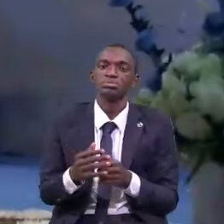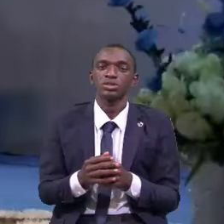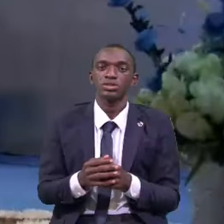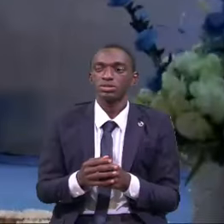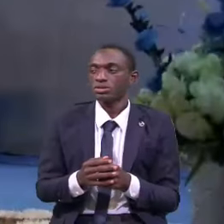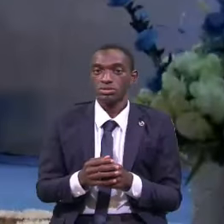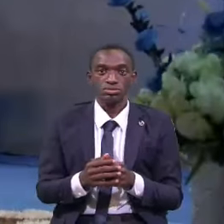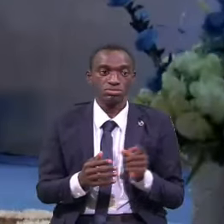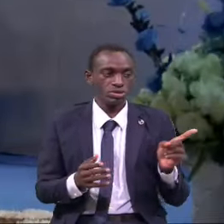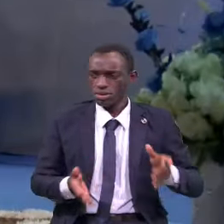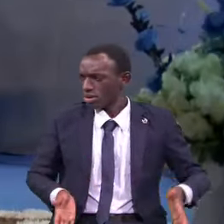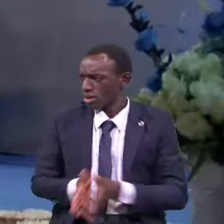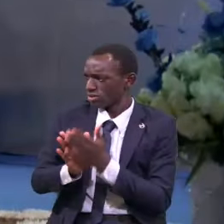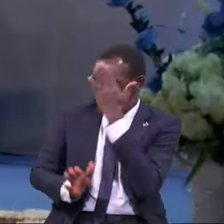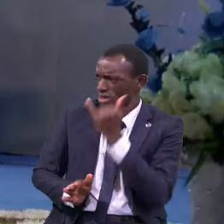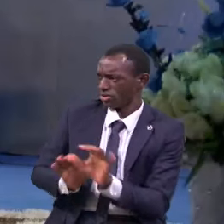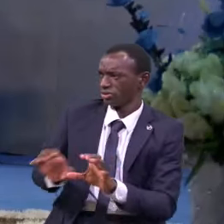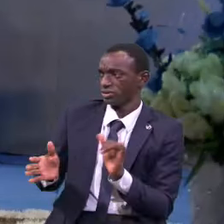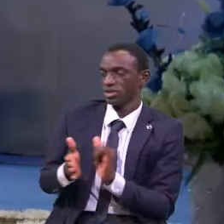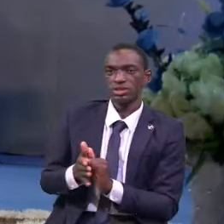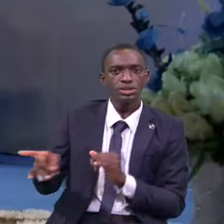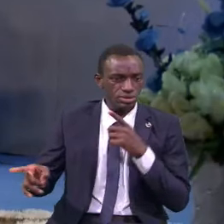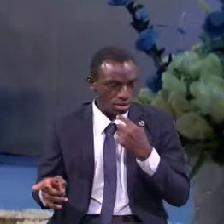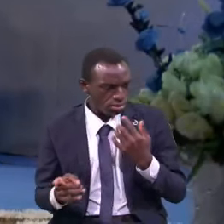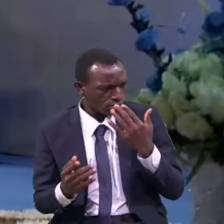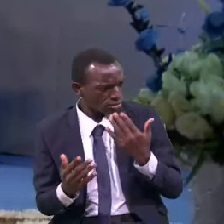Challenge them. They say, is that wrong?